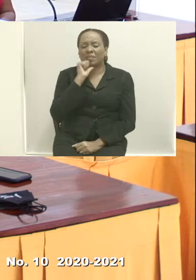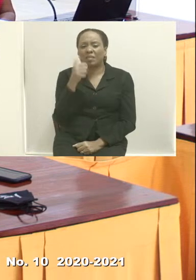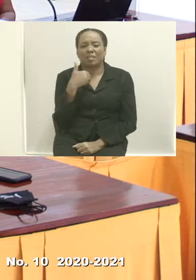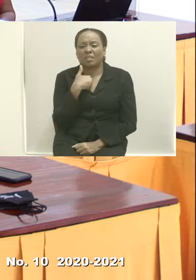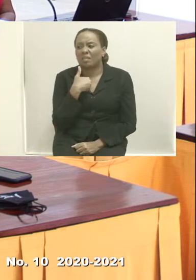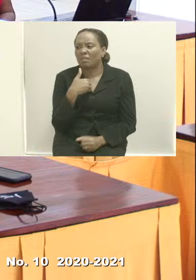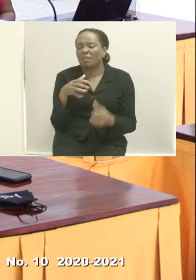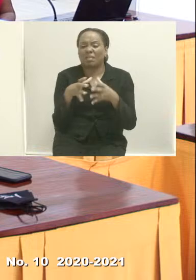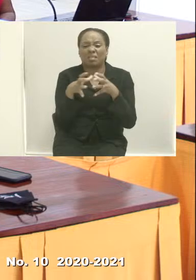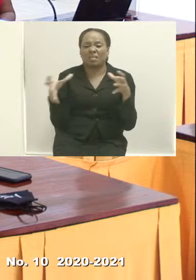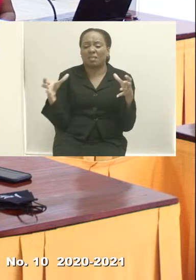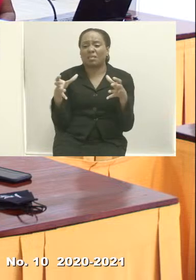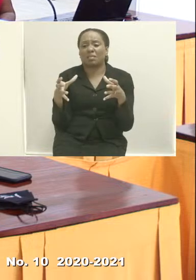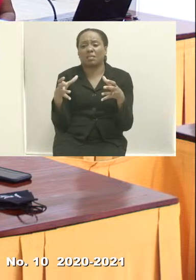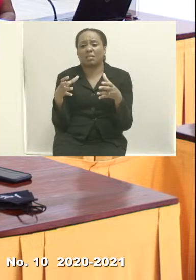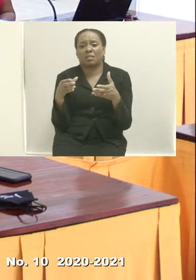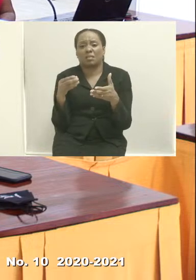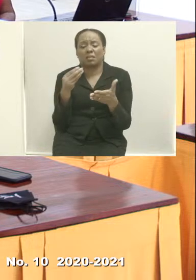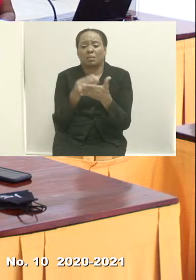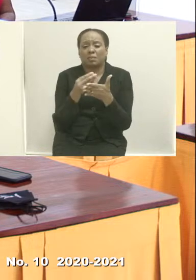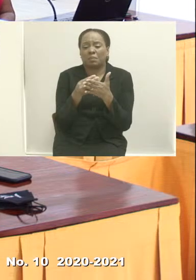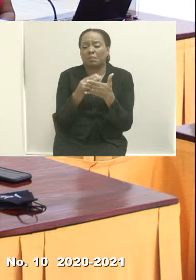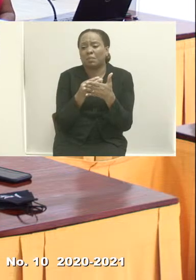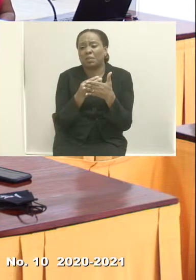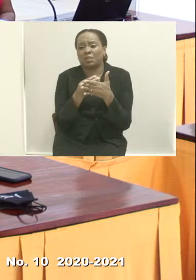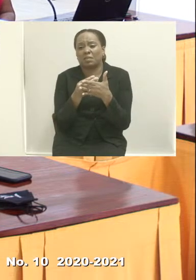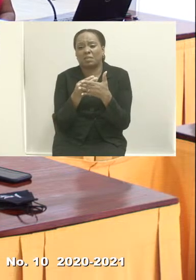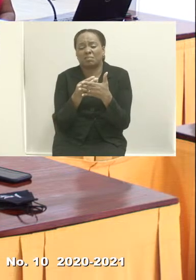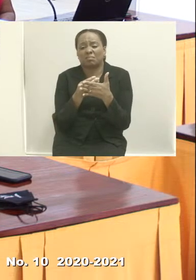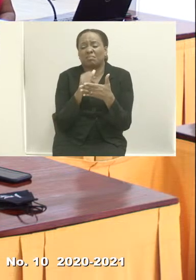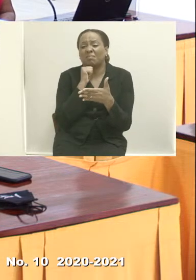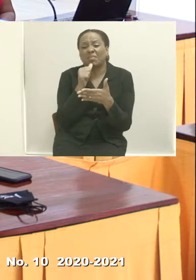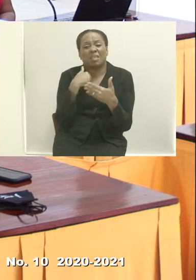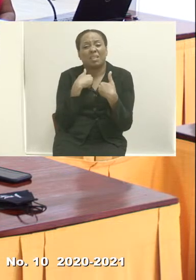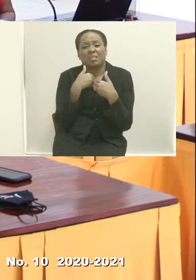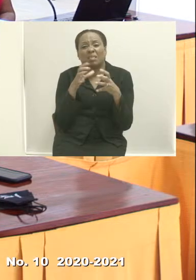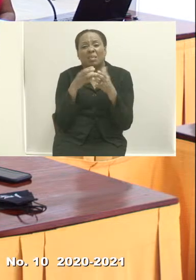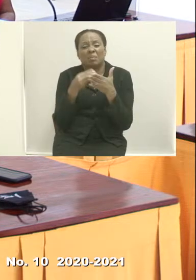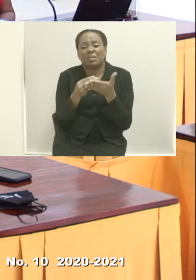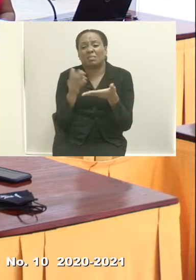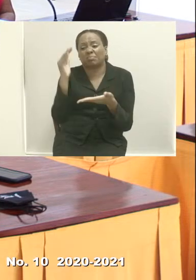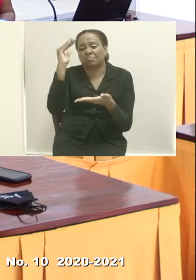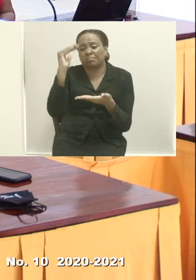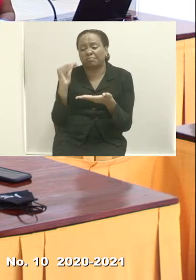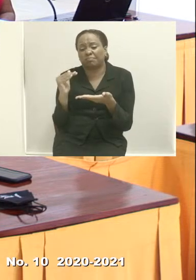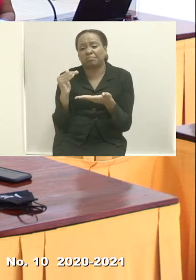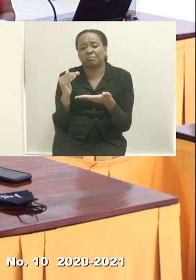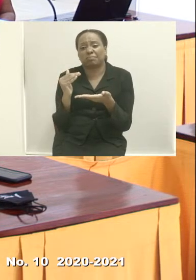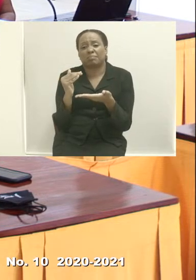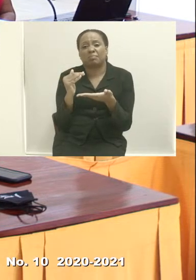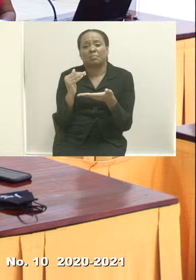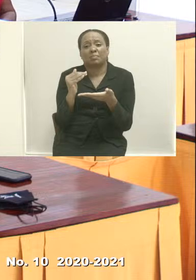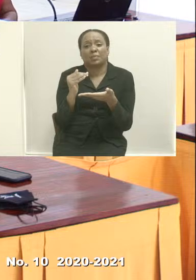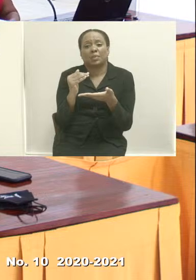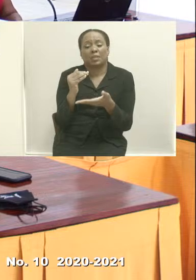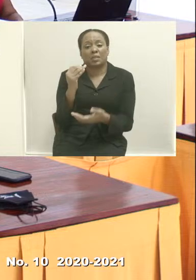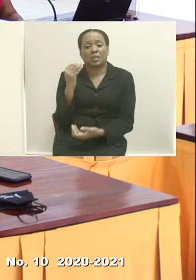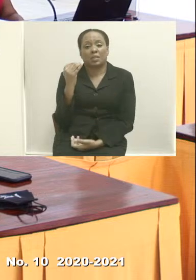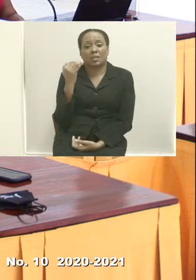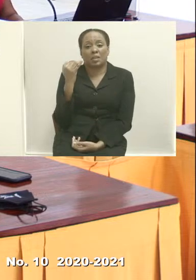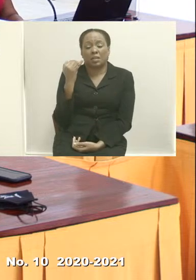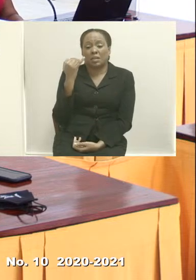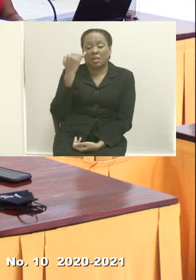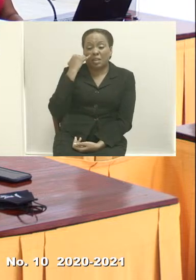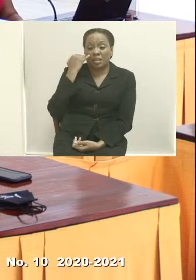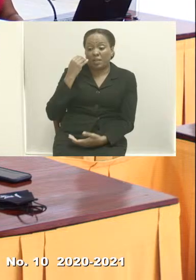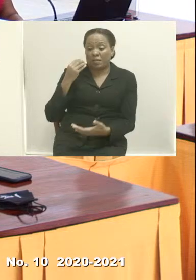room, financial maneuvering room. To the extent that they are seeing profits, they see profits on very slender